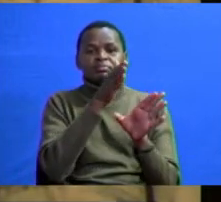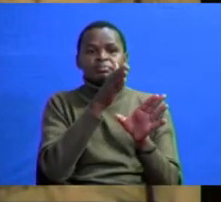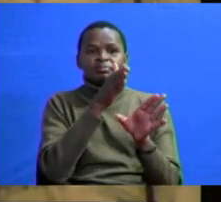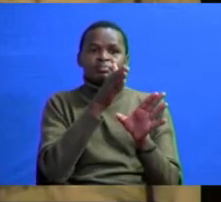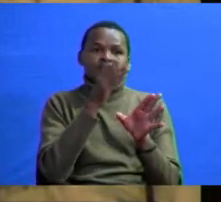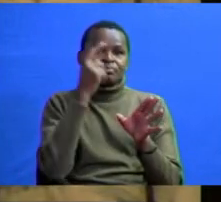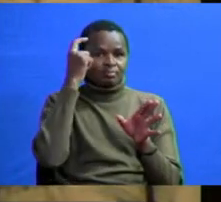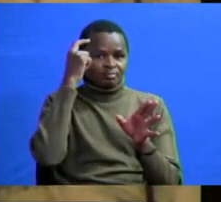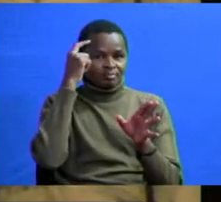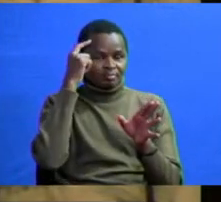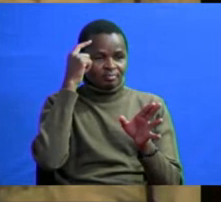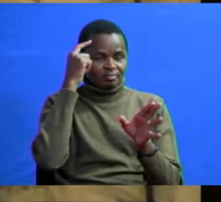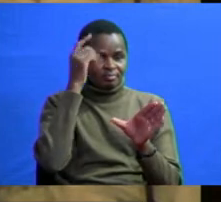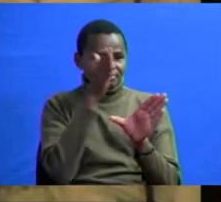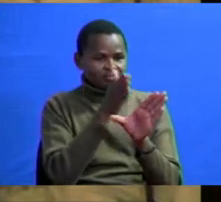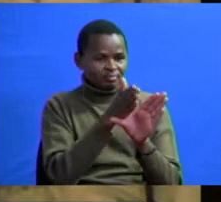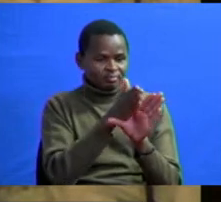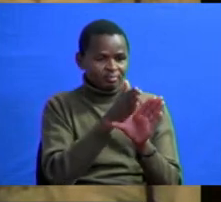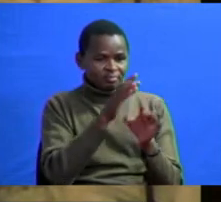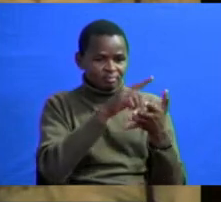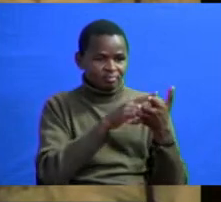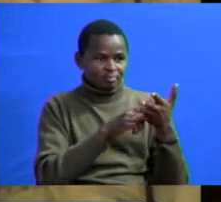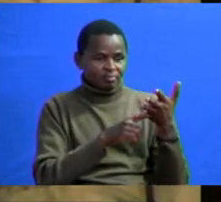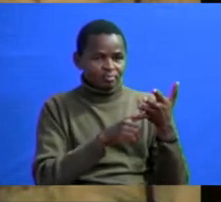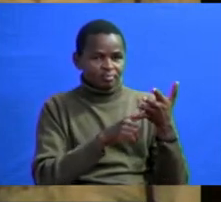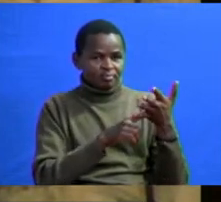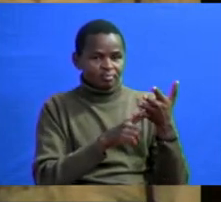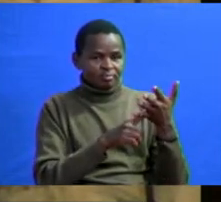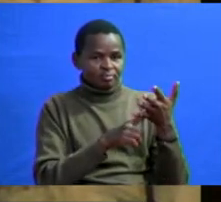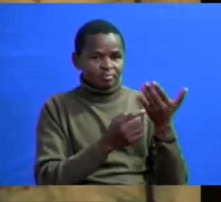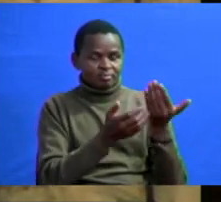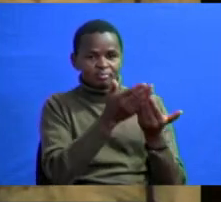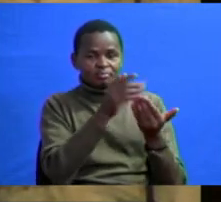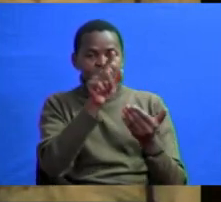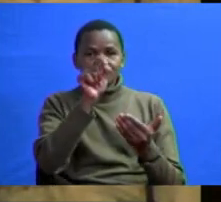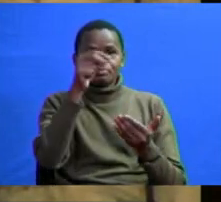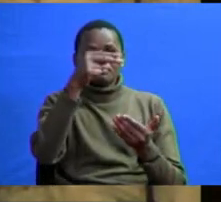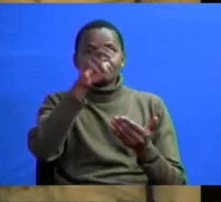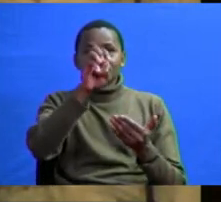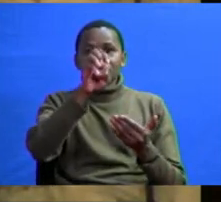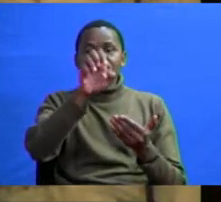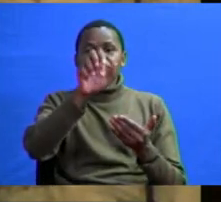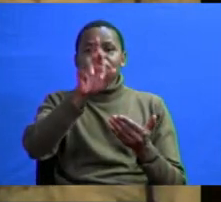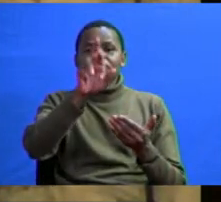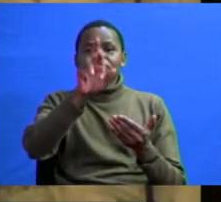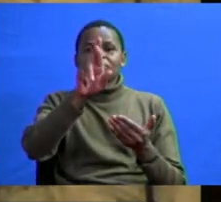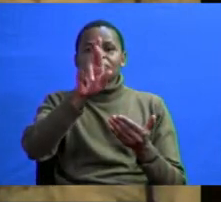So psychologists offer what you call therapy, different